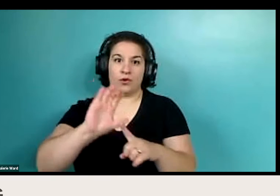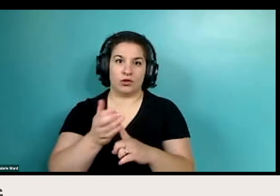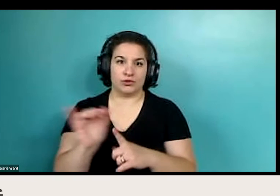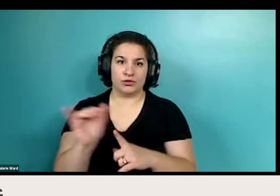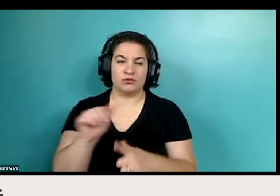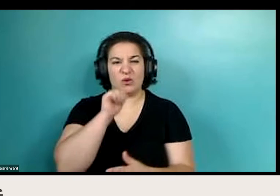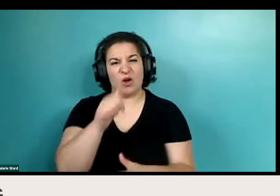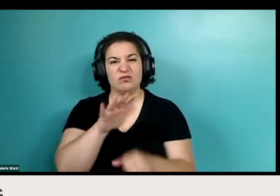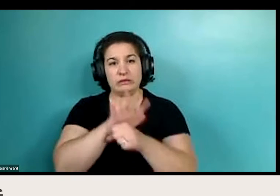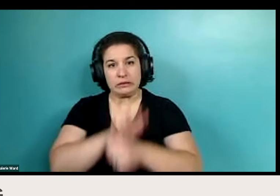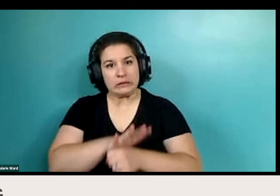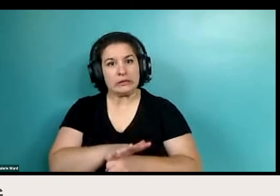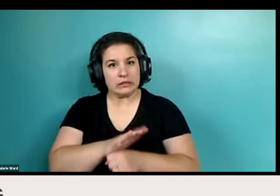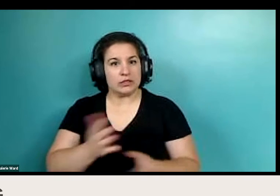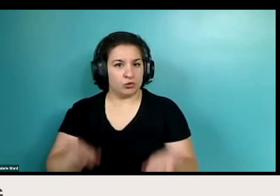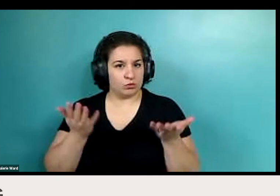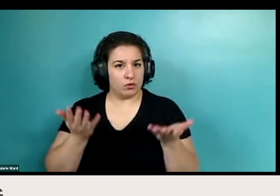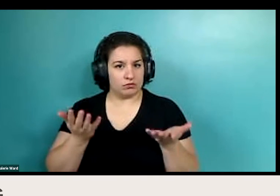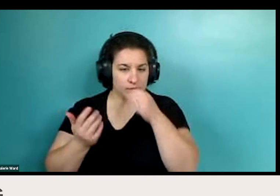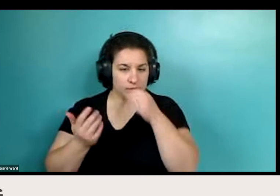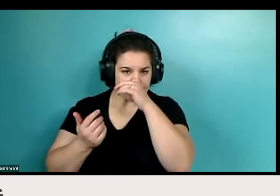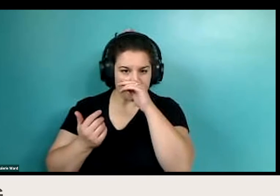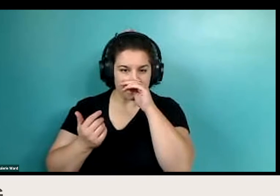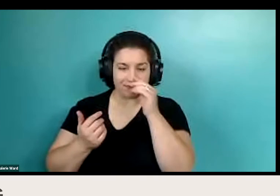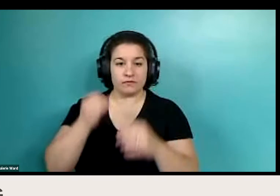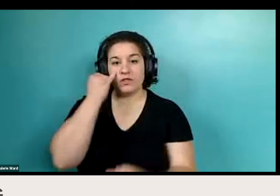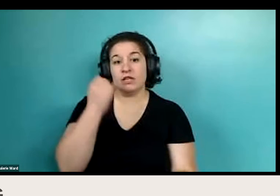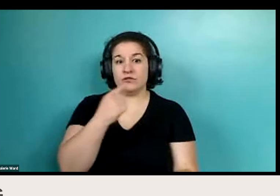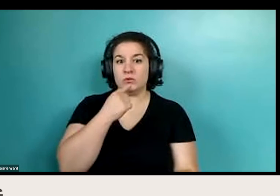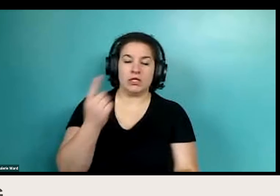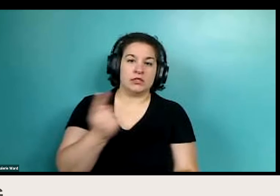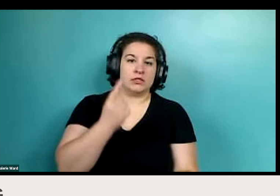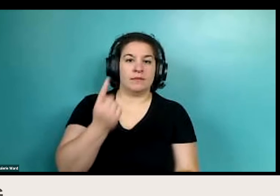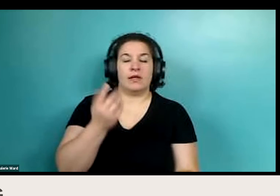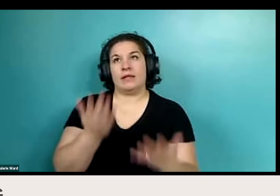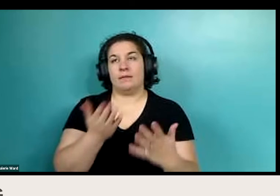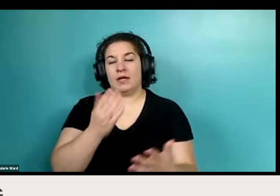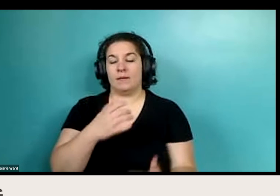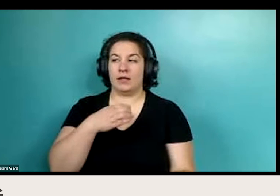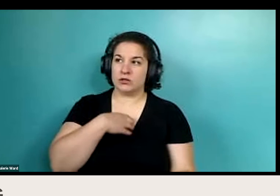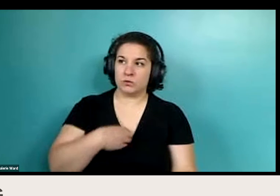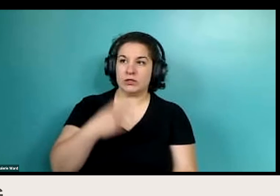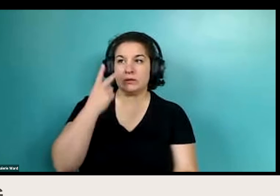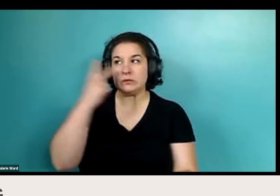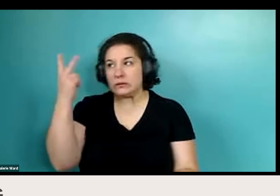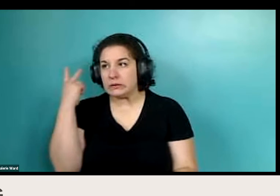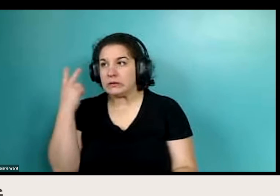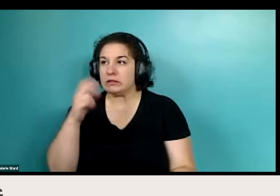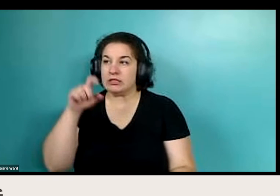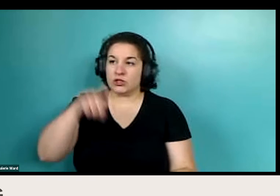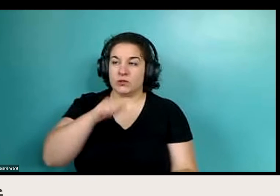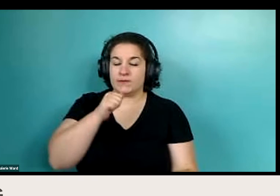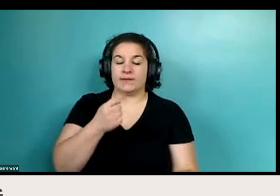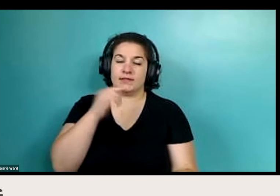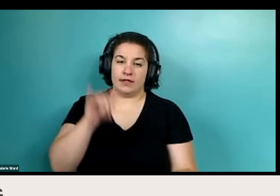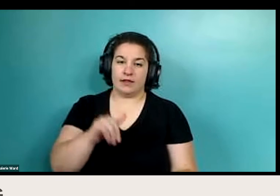out if you ever, say something that maybe you wish you hadn't. We all do. And I'm probably